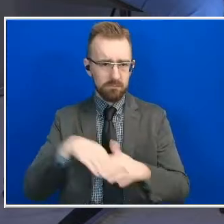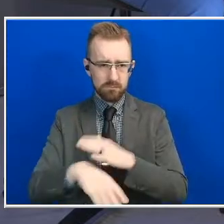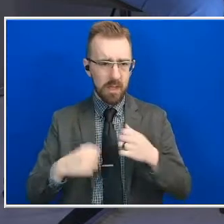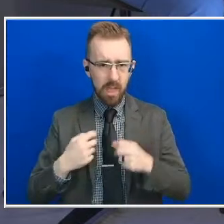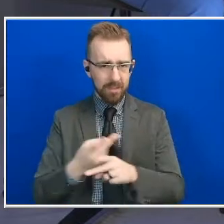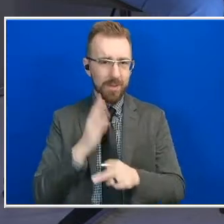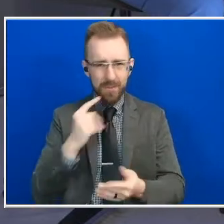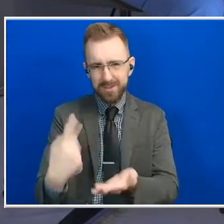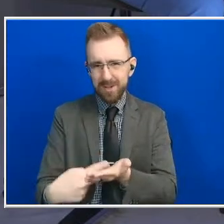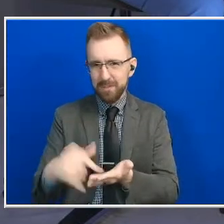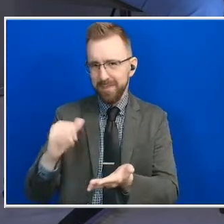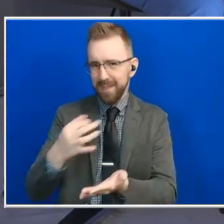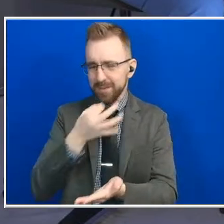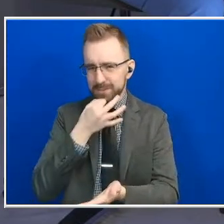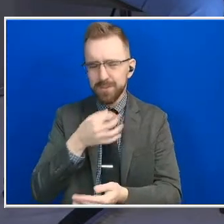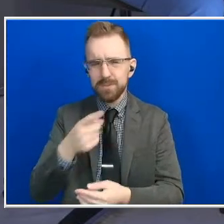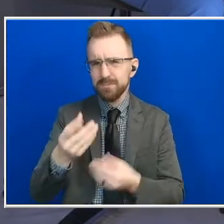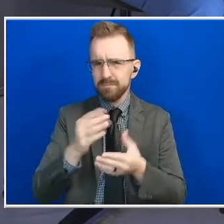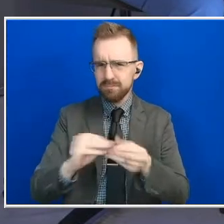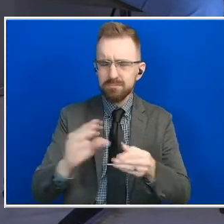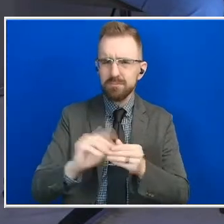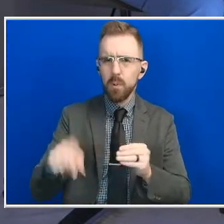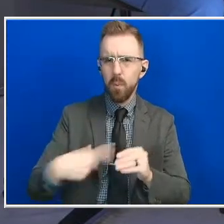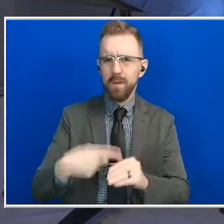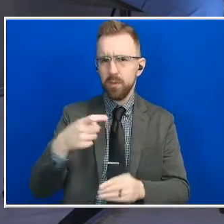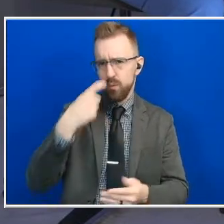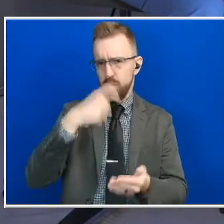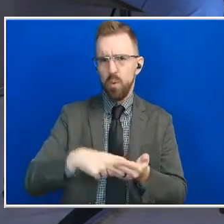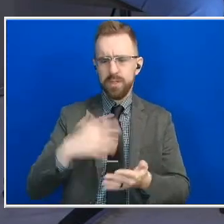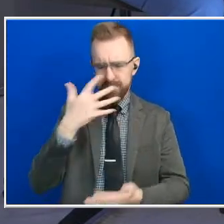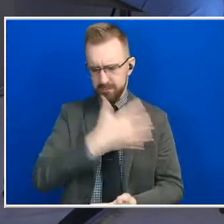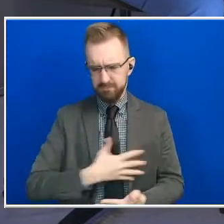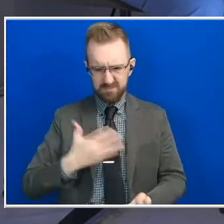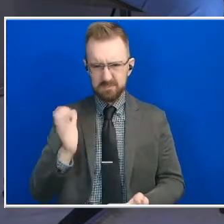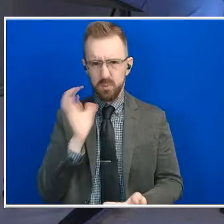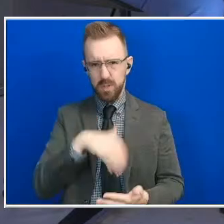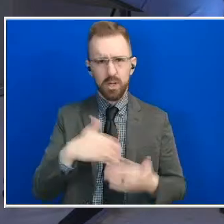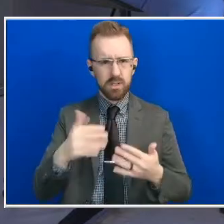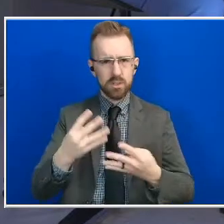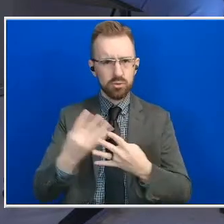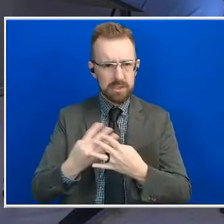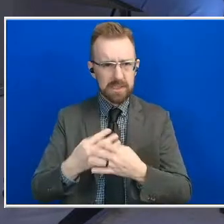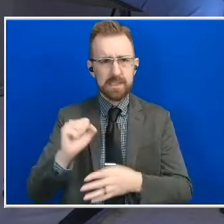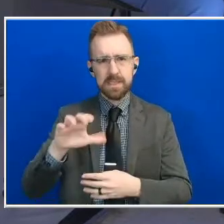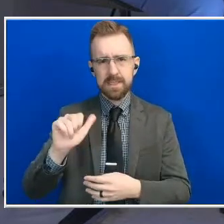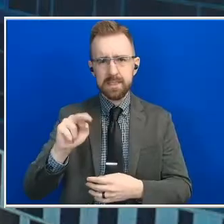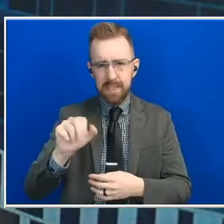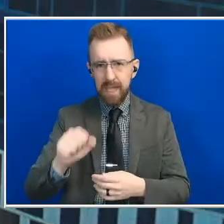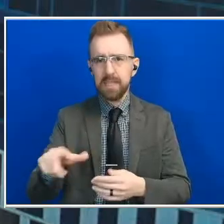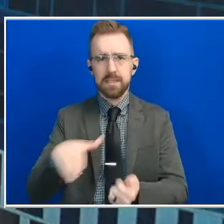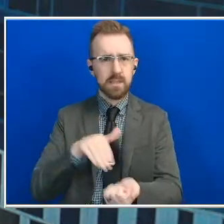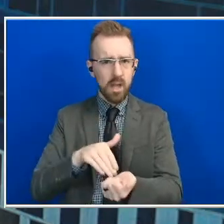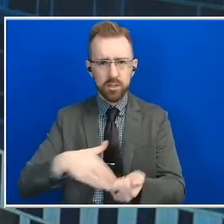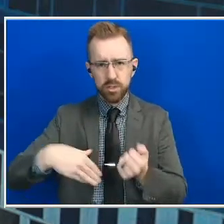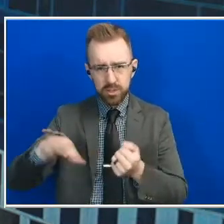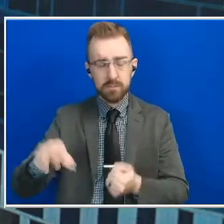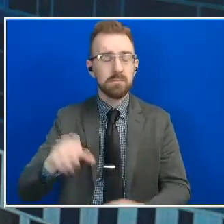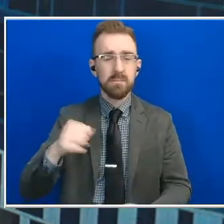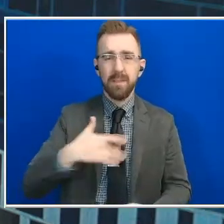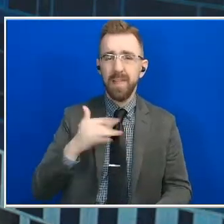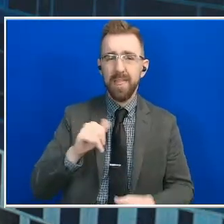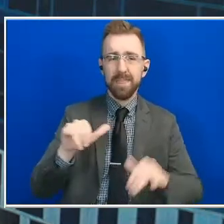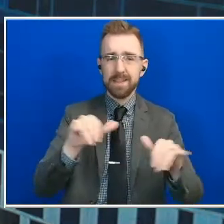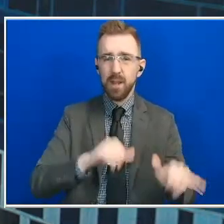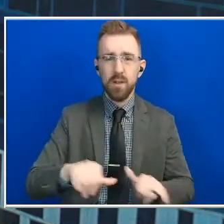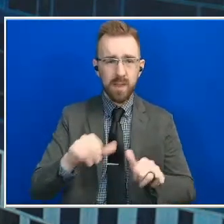you telling people, hey, when you notice something weird on your body, get your screens, get your scans, Absolutely. get to the doctor? Absolutely. I feel like the stereotype is that like men